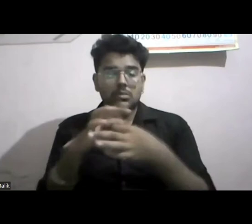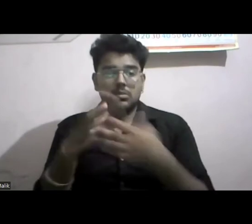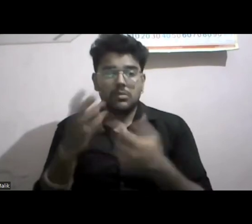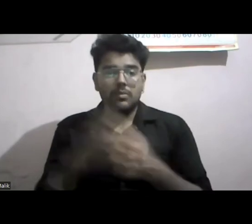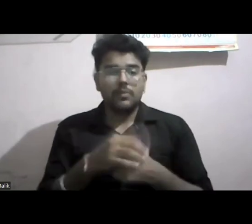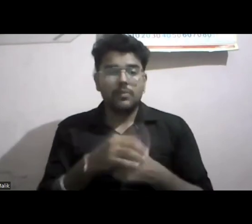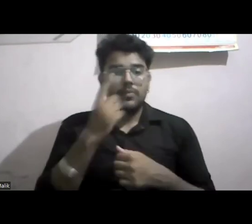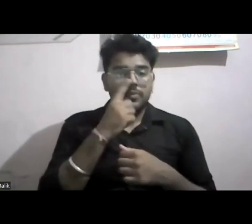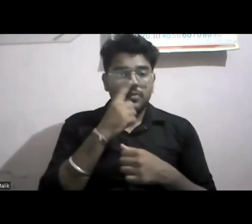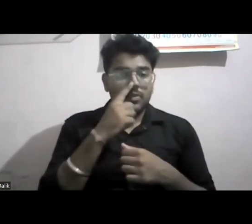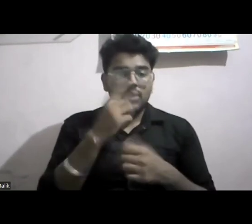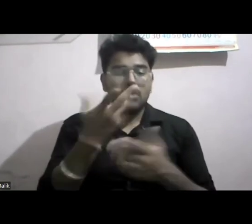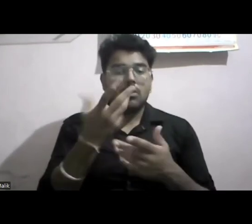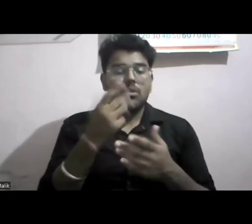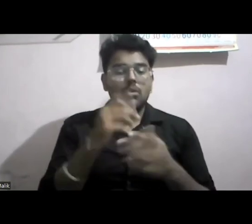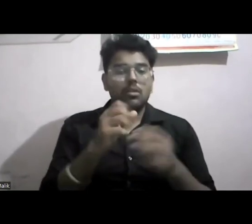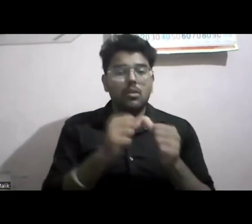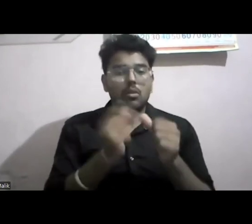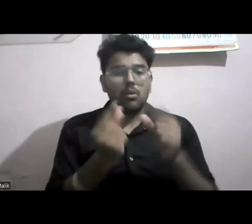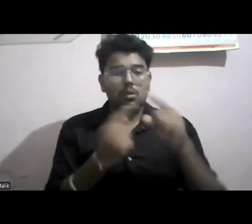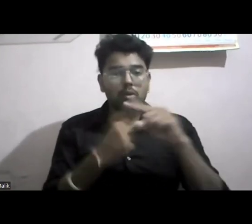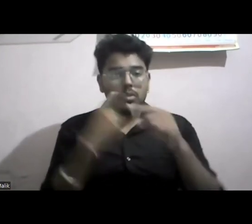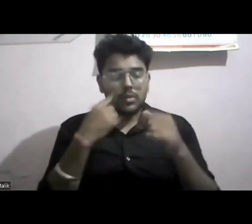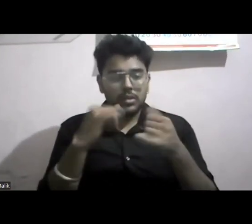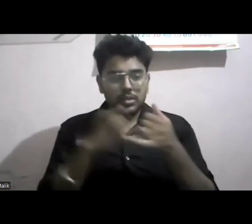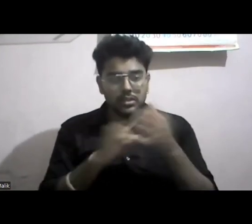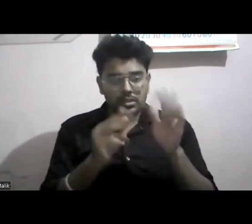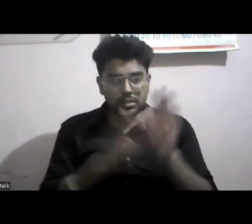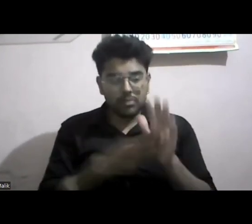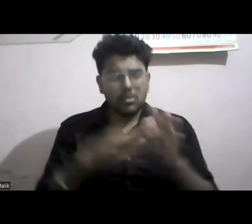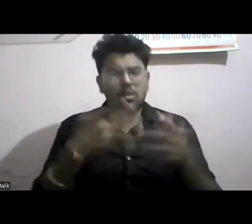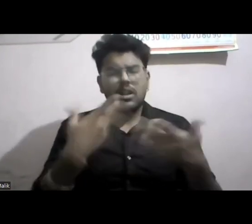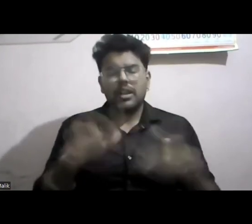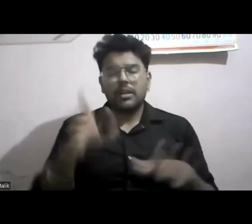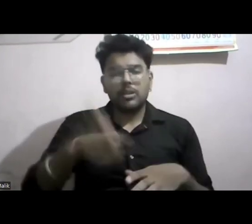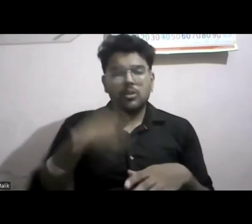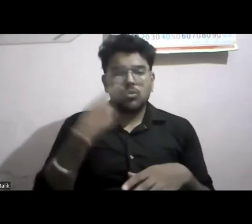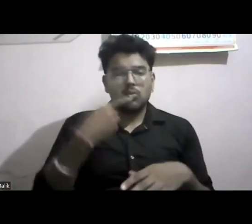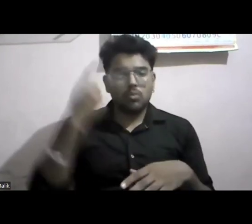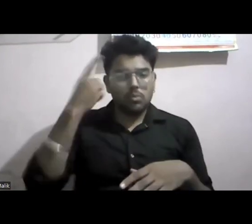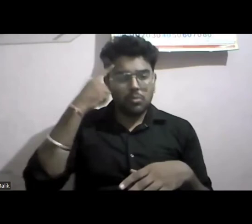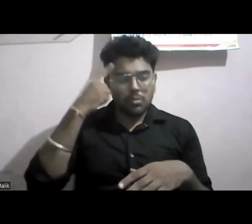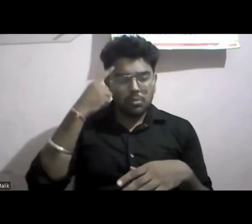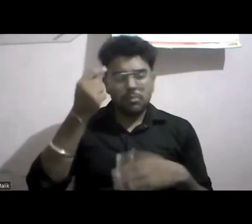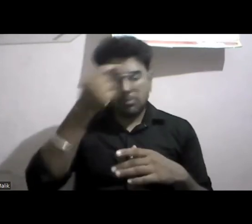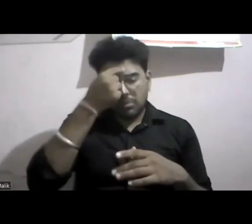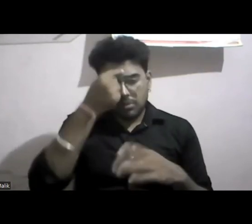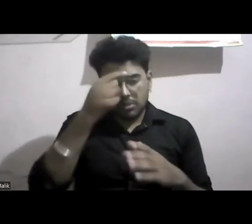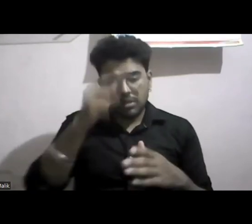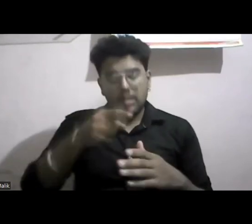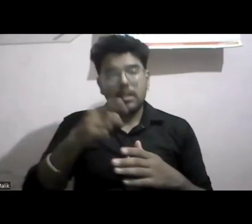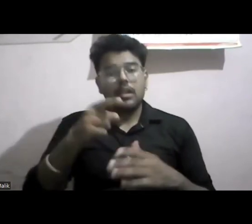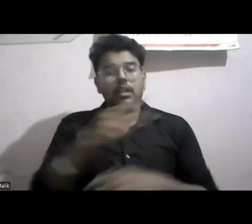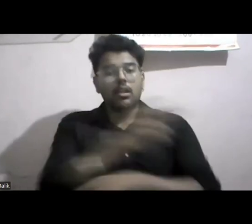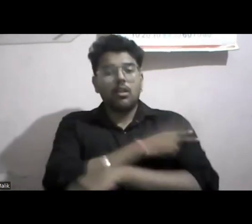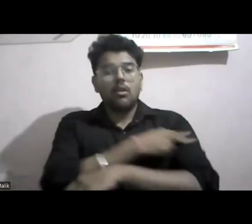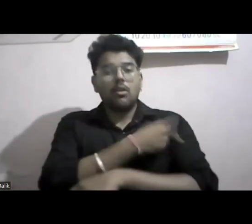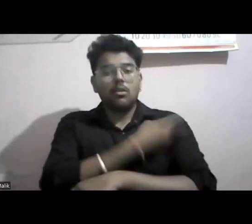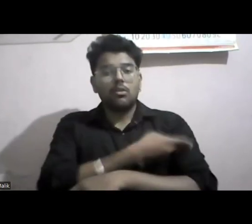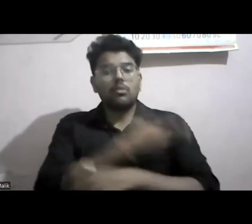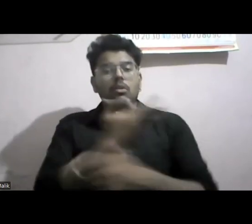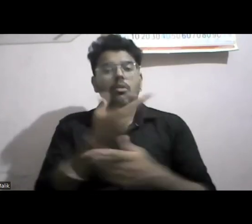or these men who had some sort of mental disabilities were, you know, admitted to these institutions